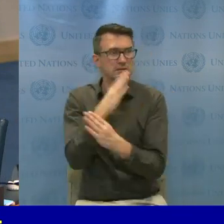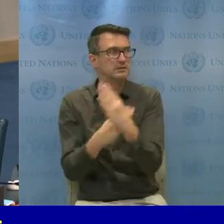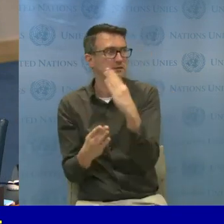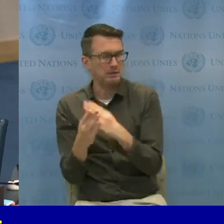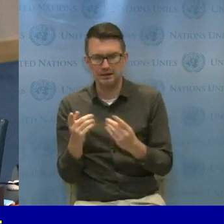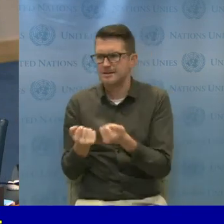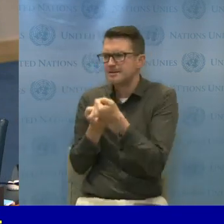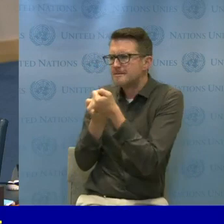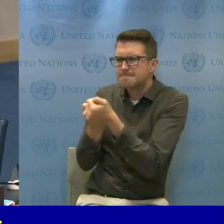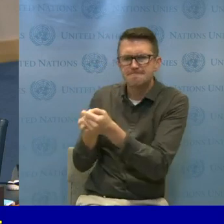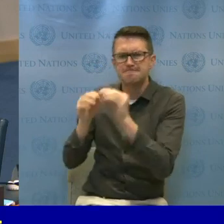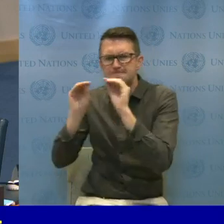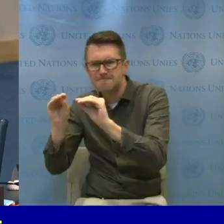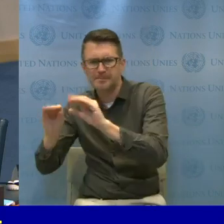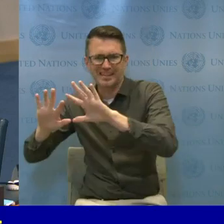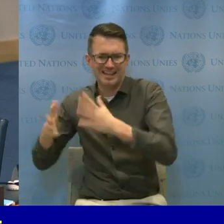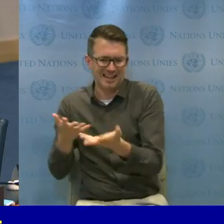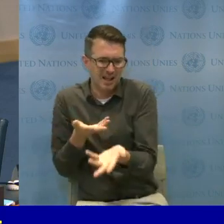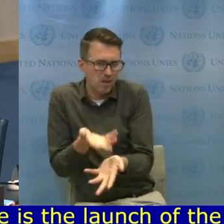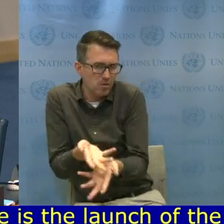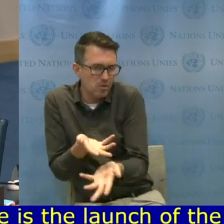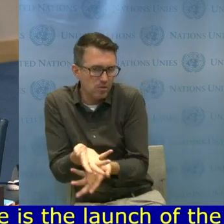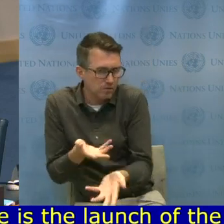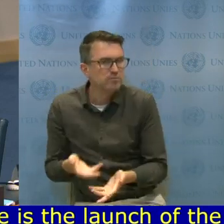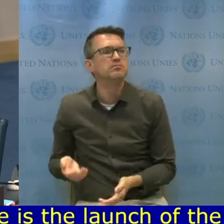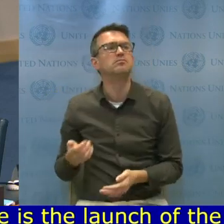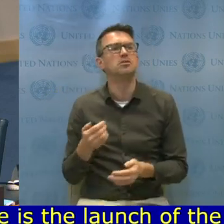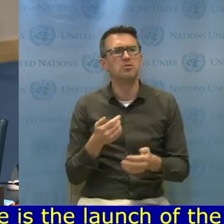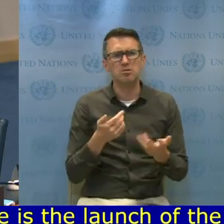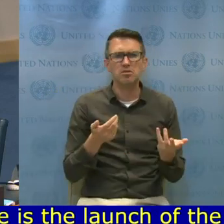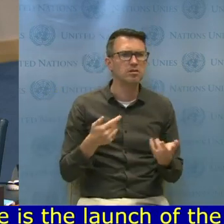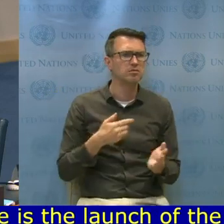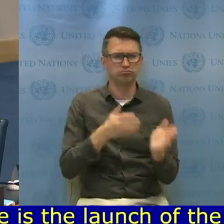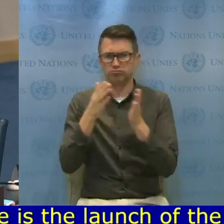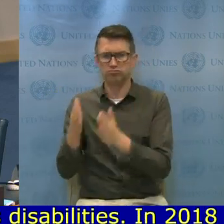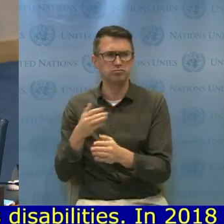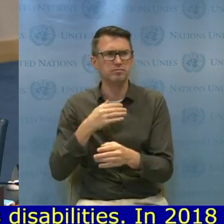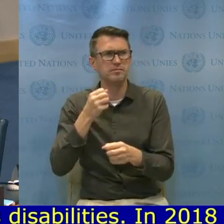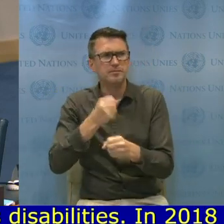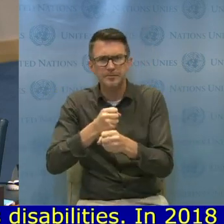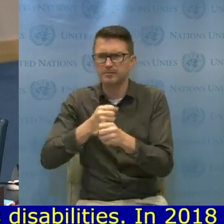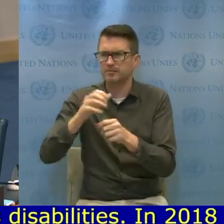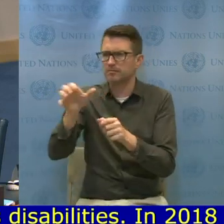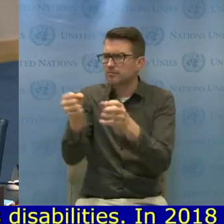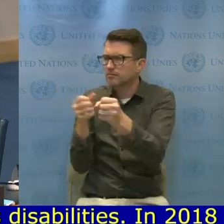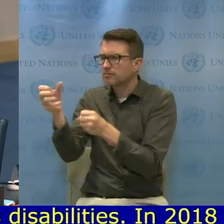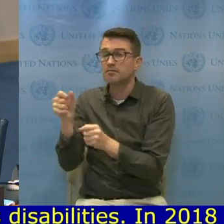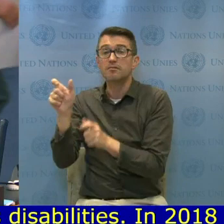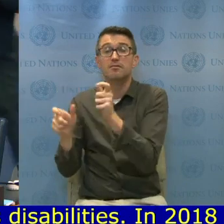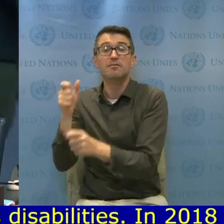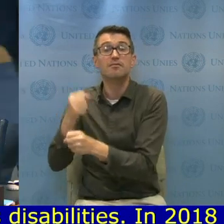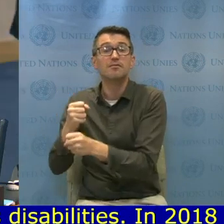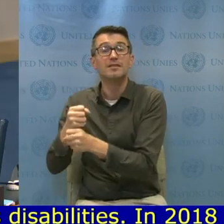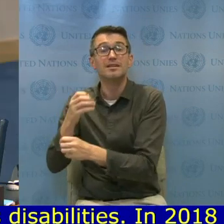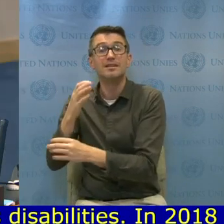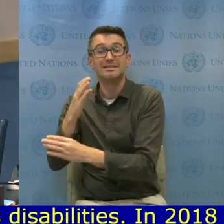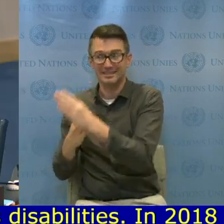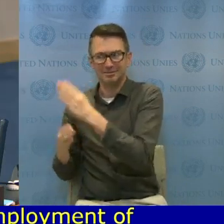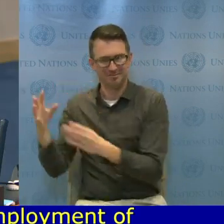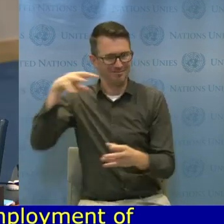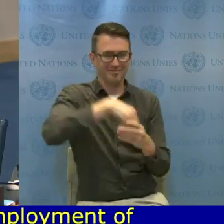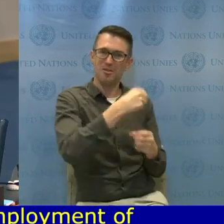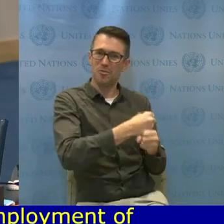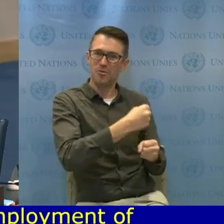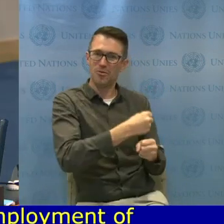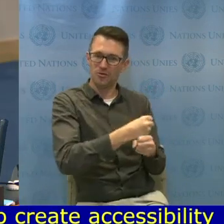employment of persons with disabilities and to create accessible employment opportunities for them. In concluding,